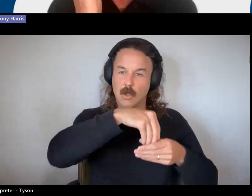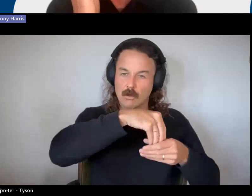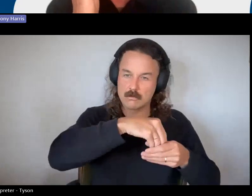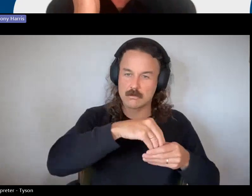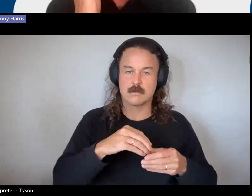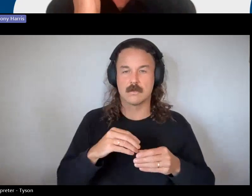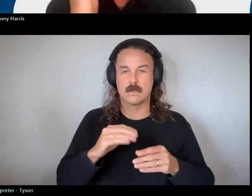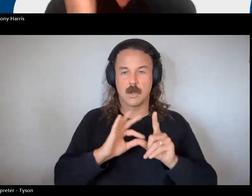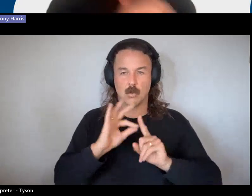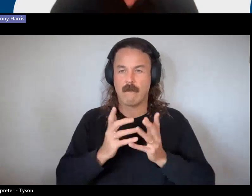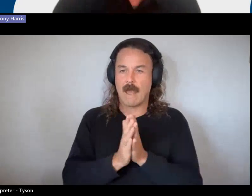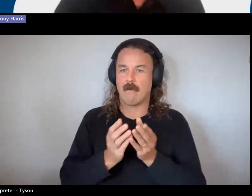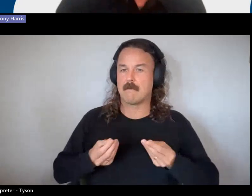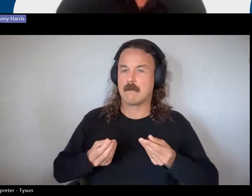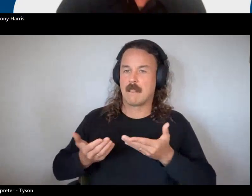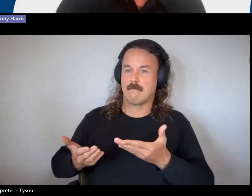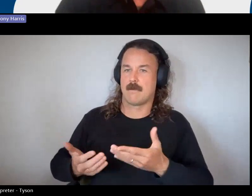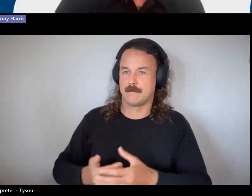it. Yeah.